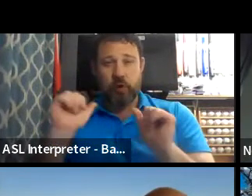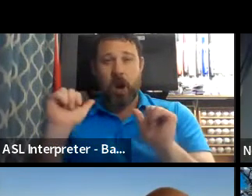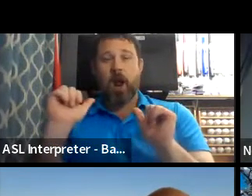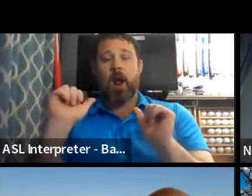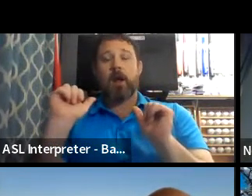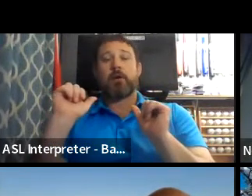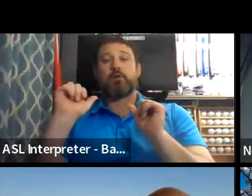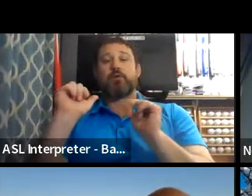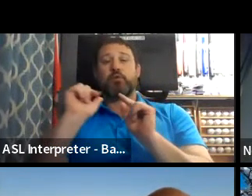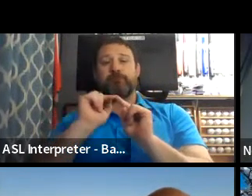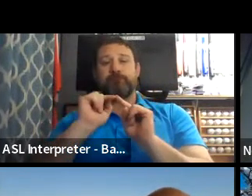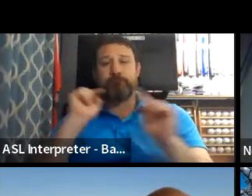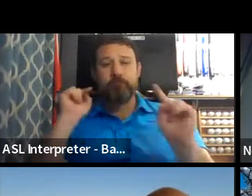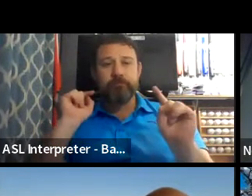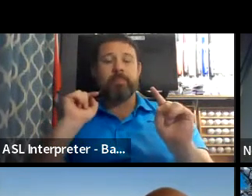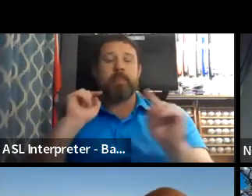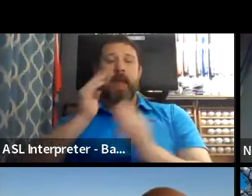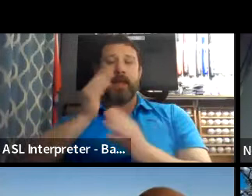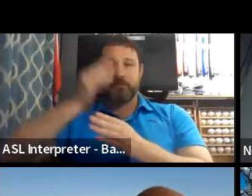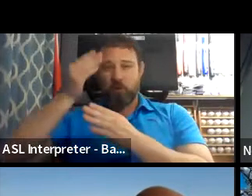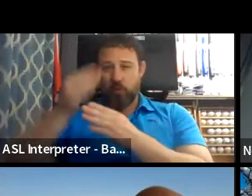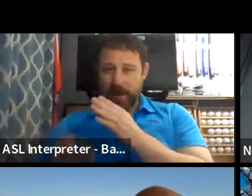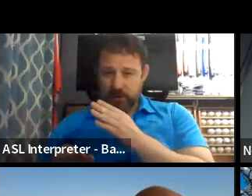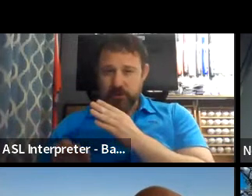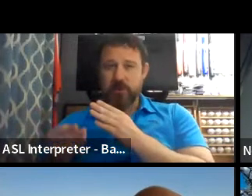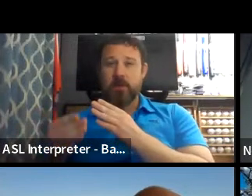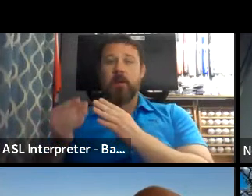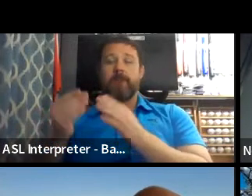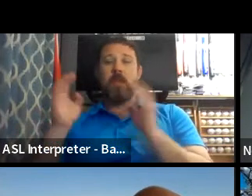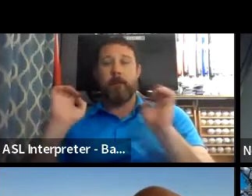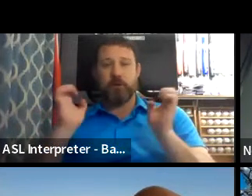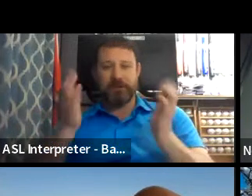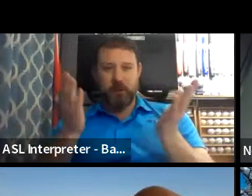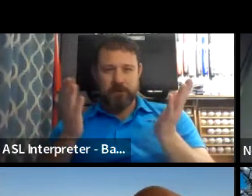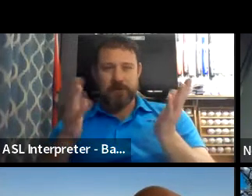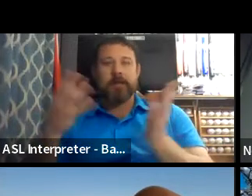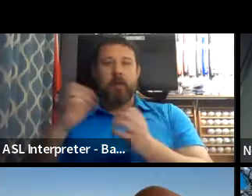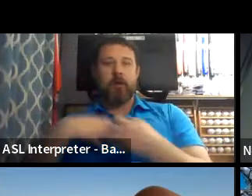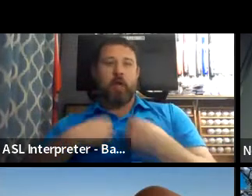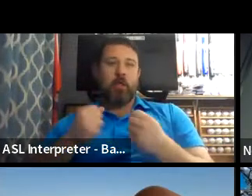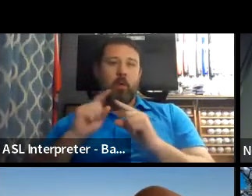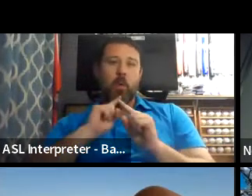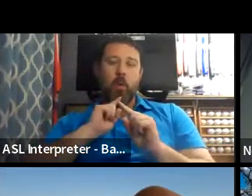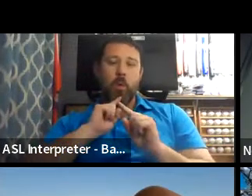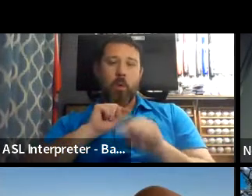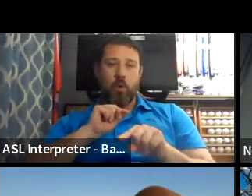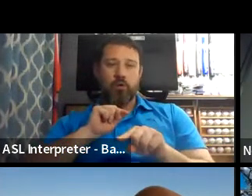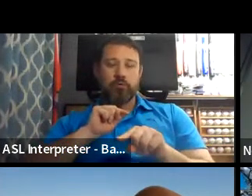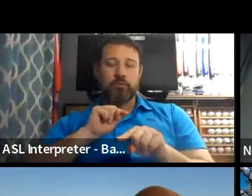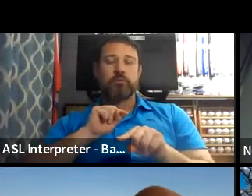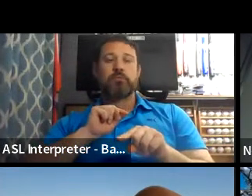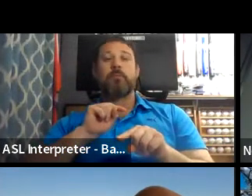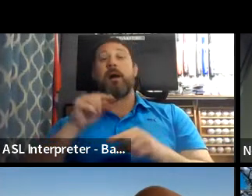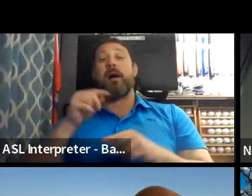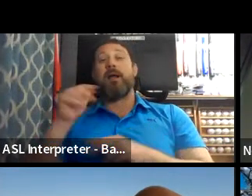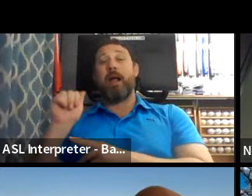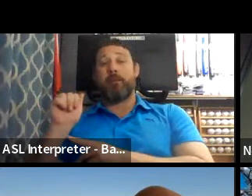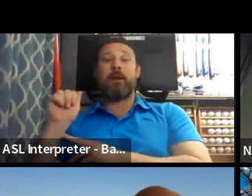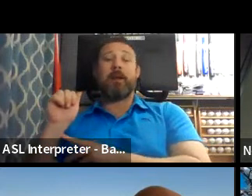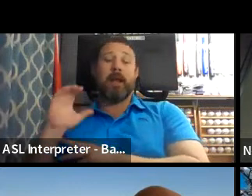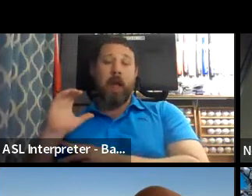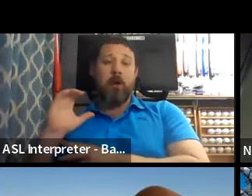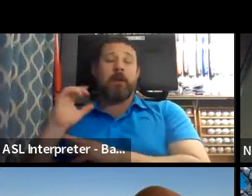expiration of the emergency declarations and all those other health orders, Alameda County Public Health is trying